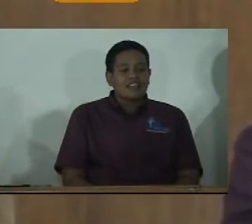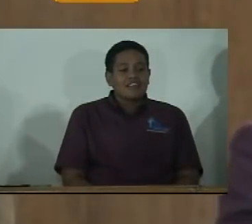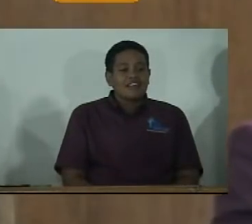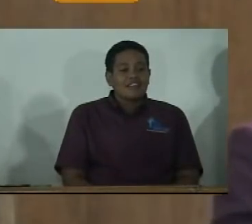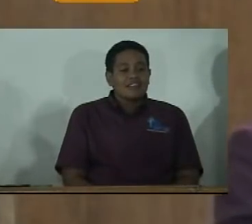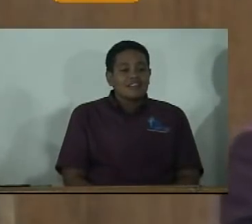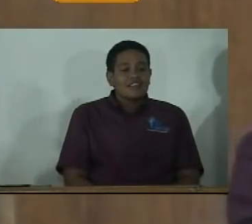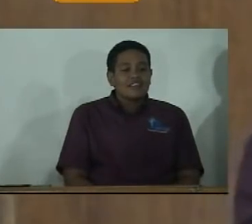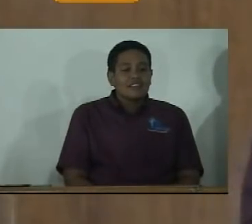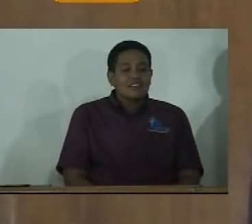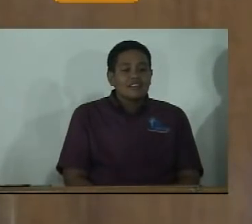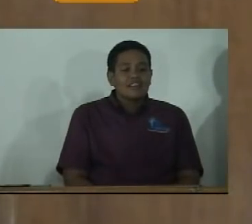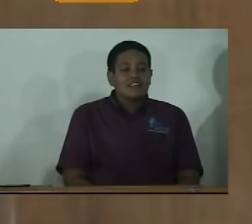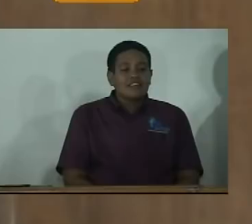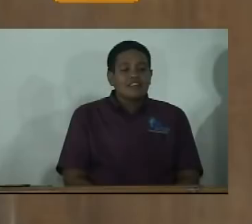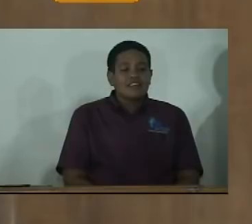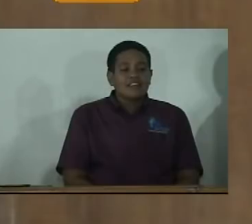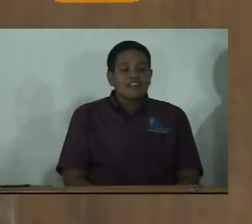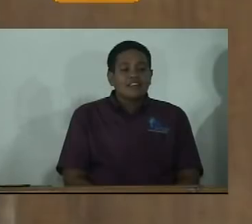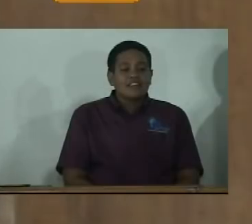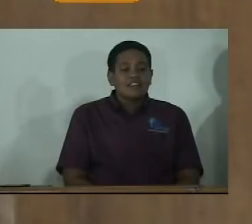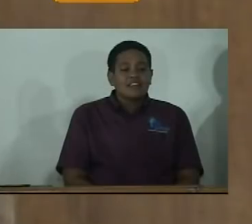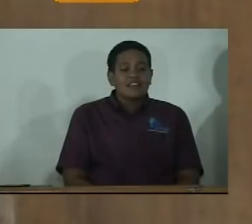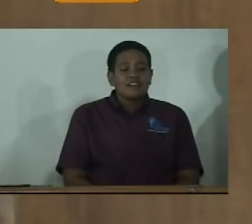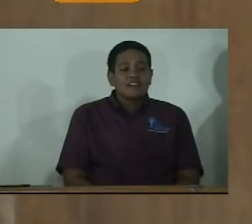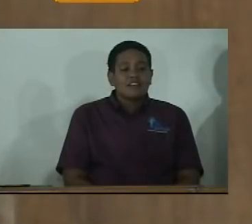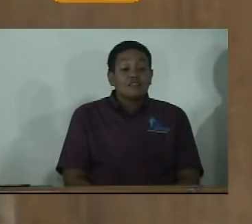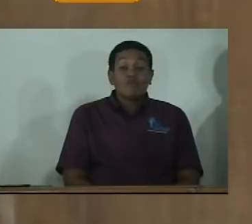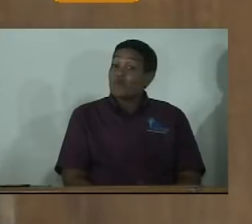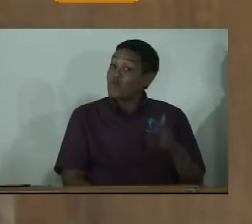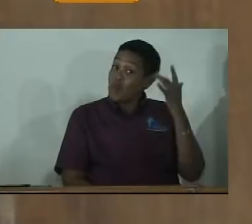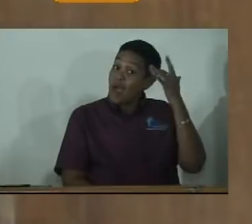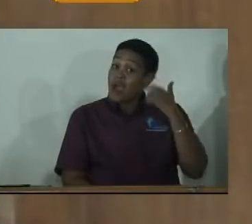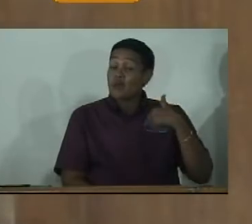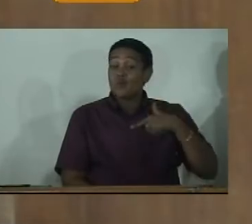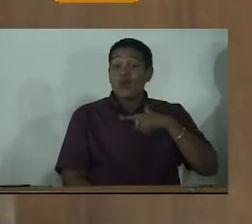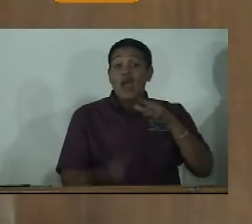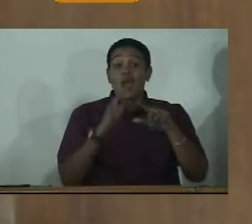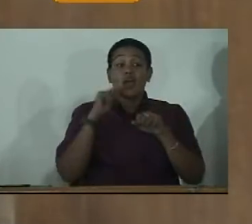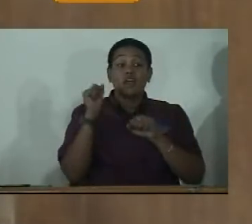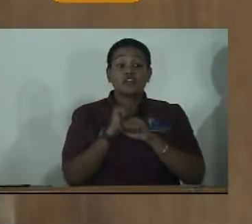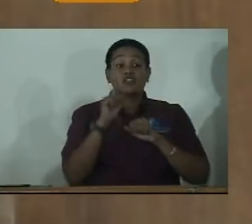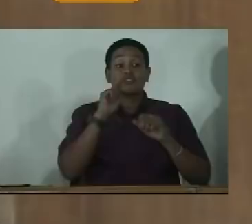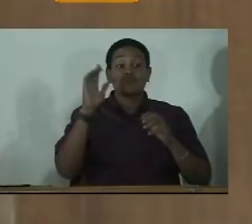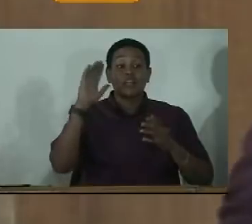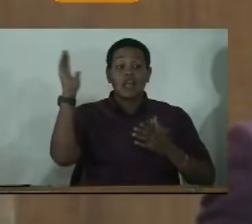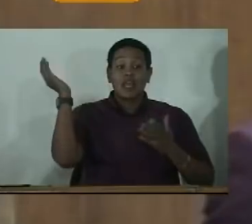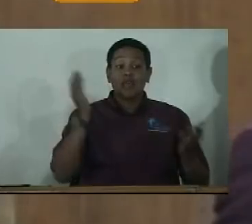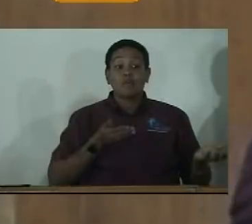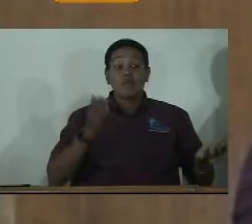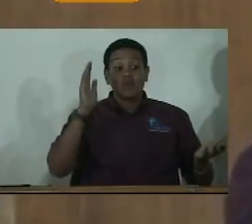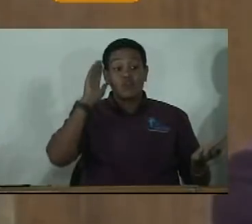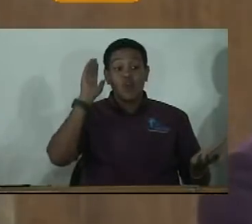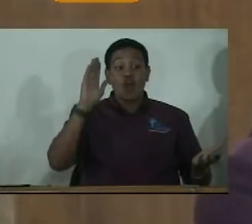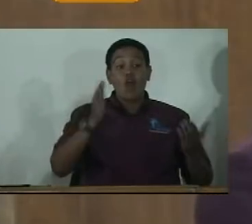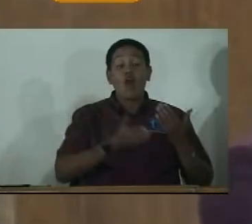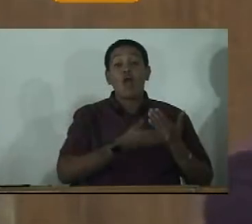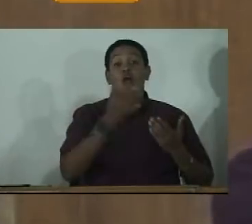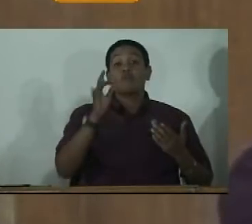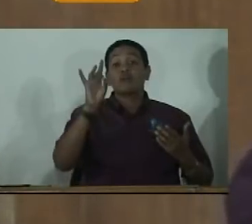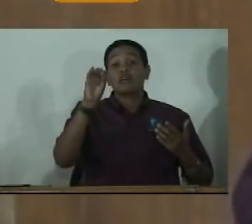Yes. And it is because we actually import almost